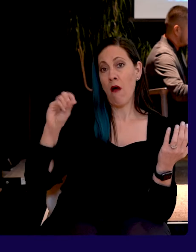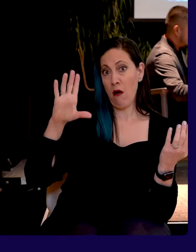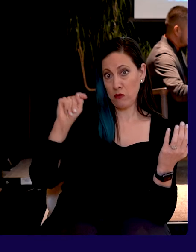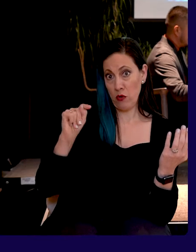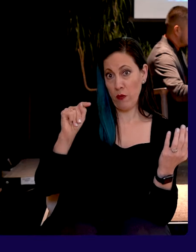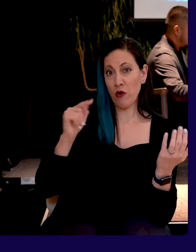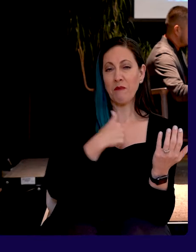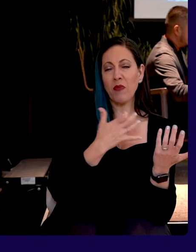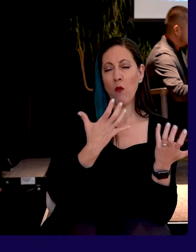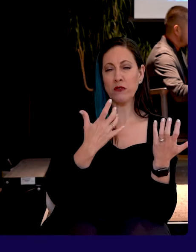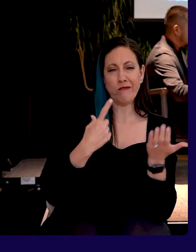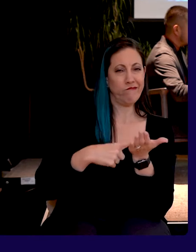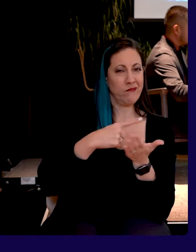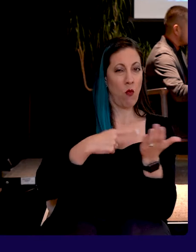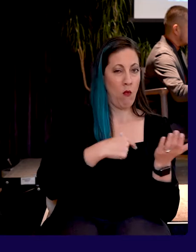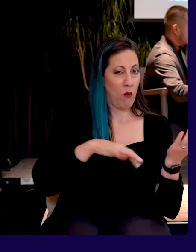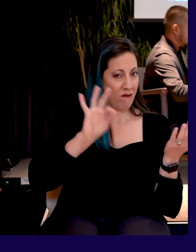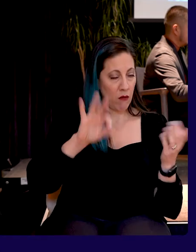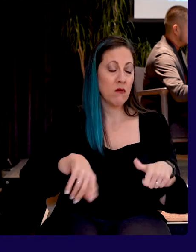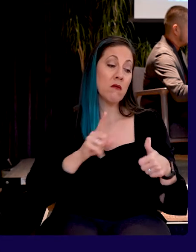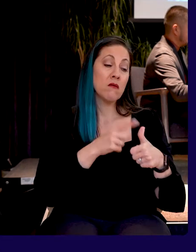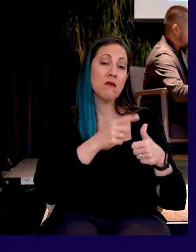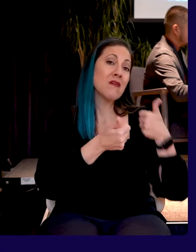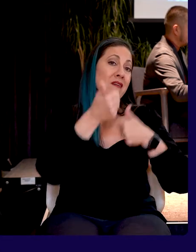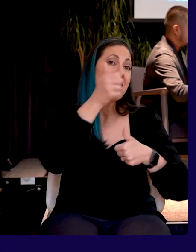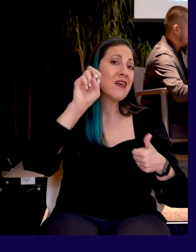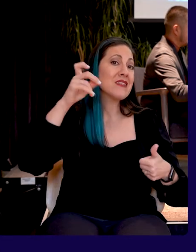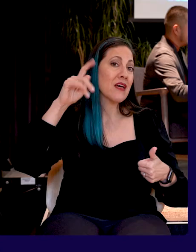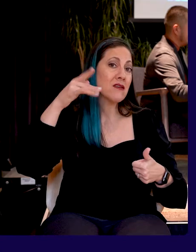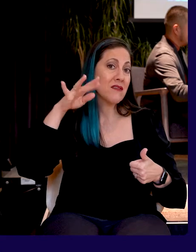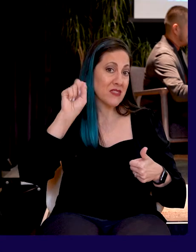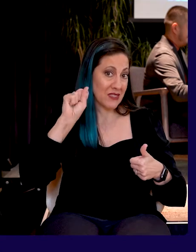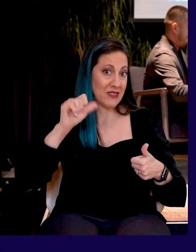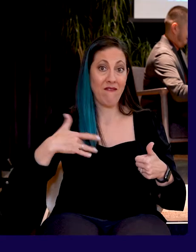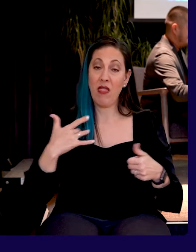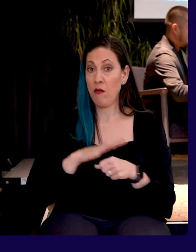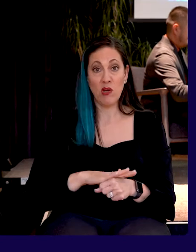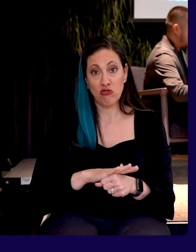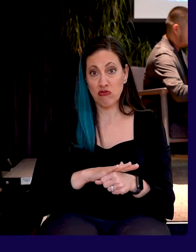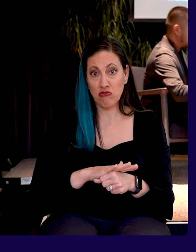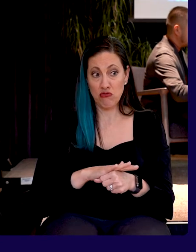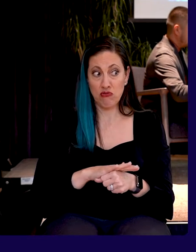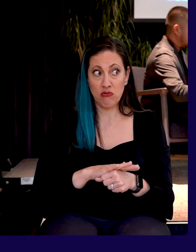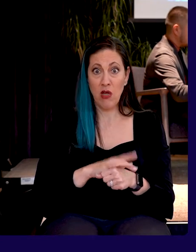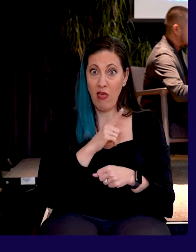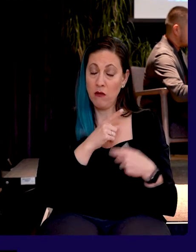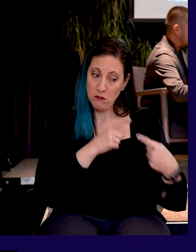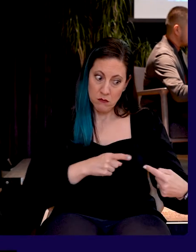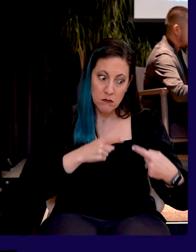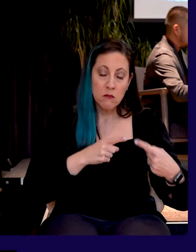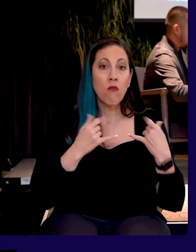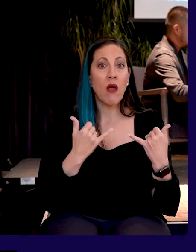findings, I'll highlight just a few things. First of all, executives are really feeling the pressure. They're really struggling right now.